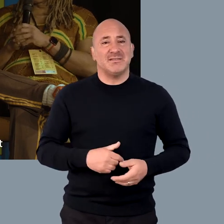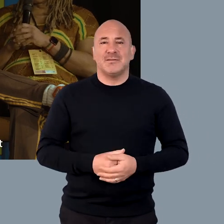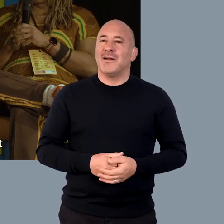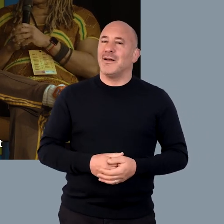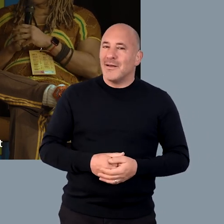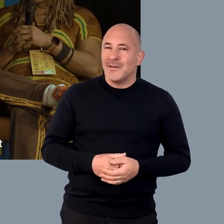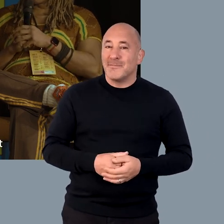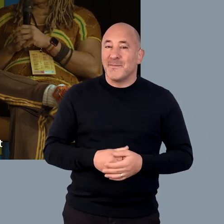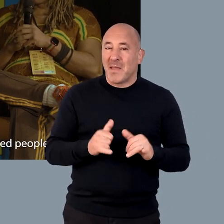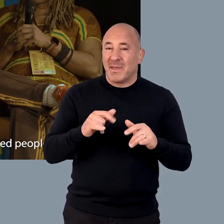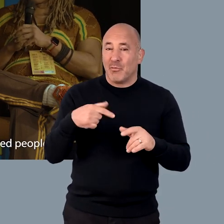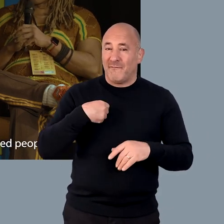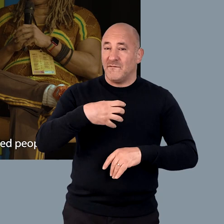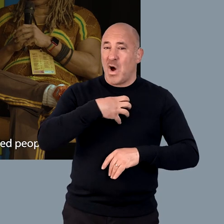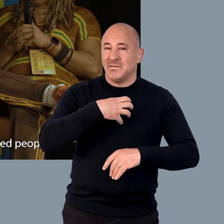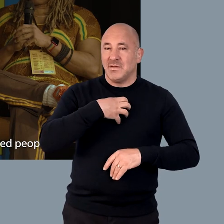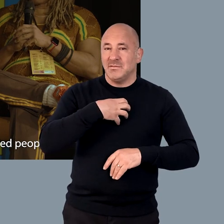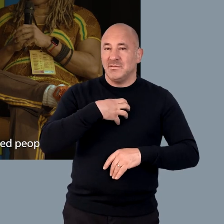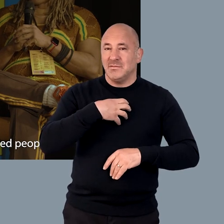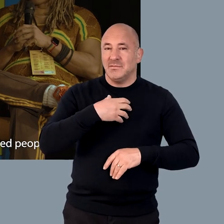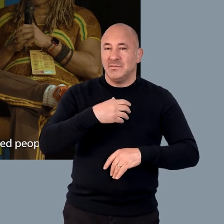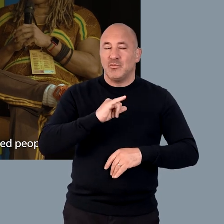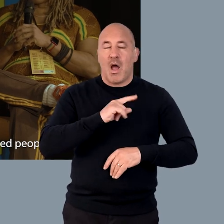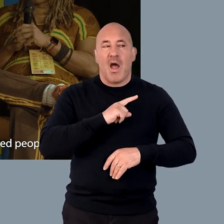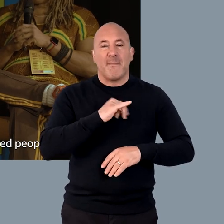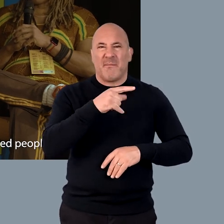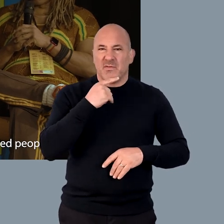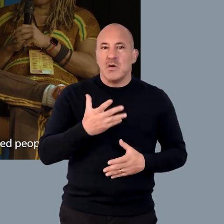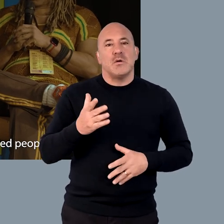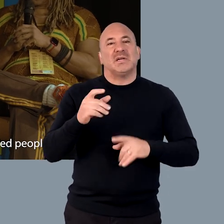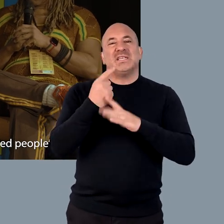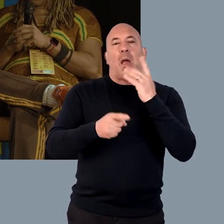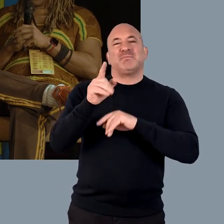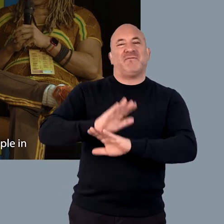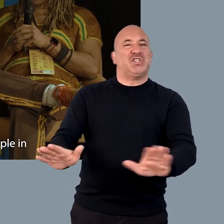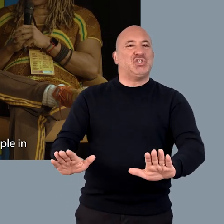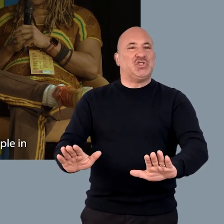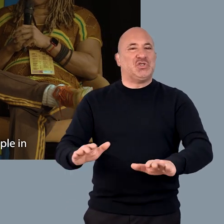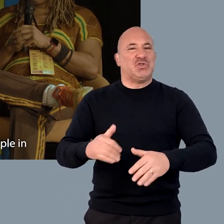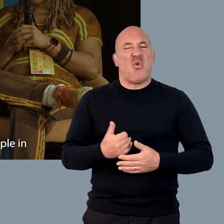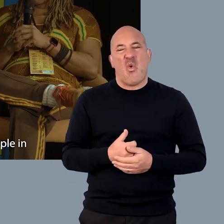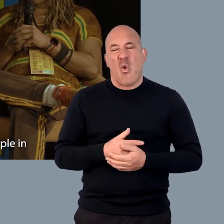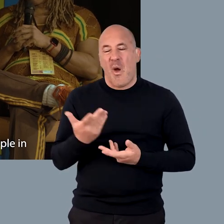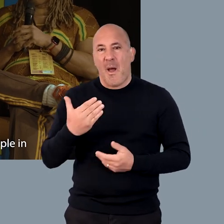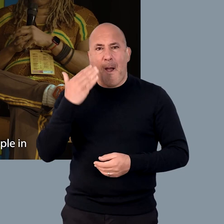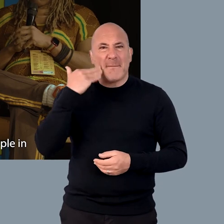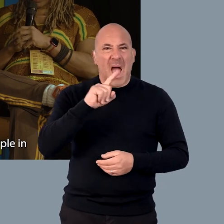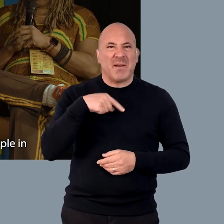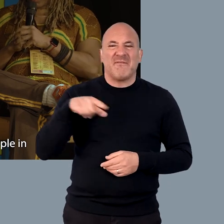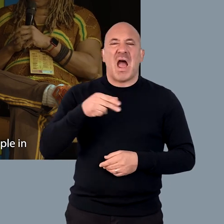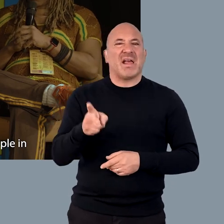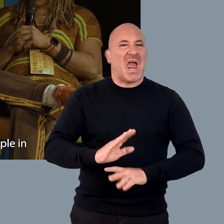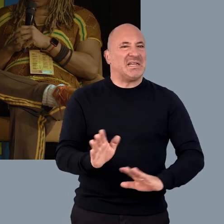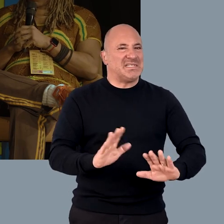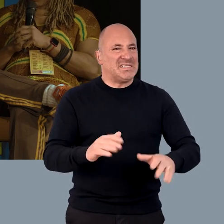then Are we frightened of that because Oh, we're gonna say no more disabled people or you know That just don't